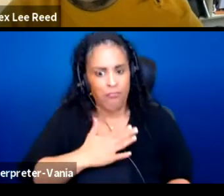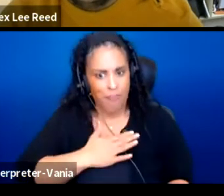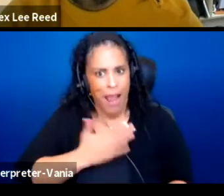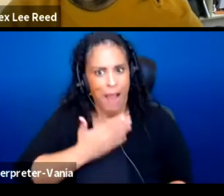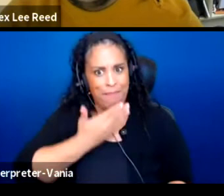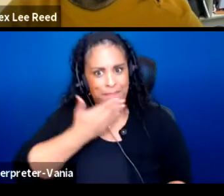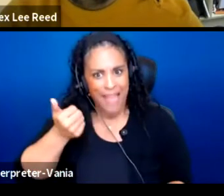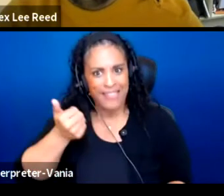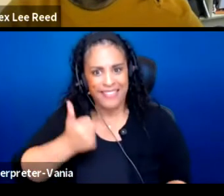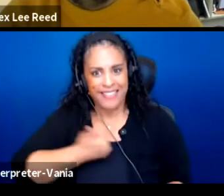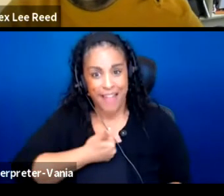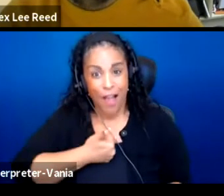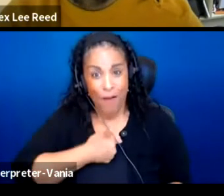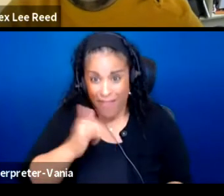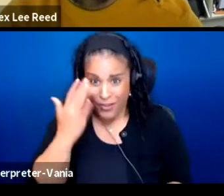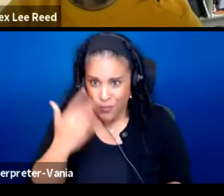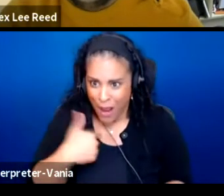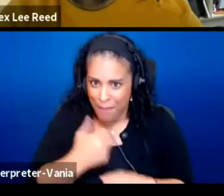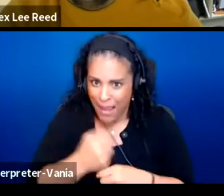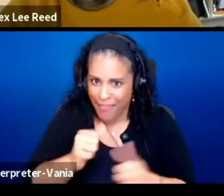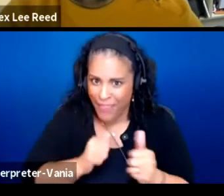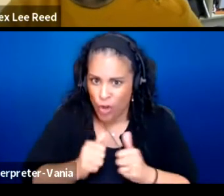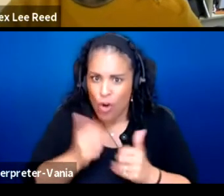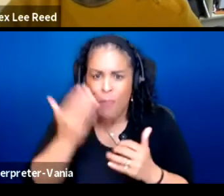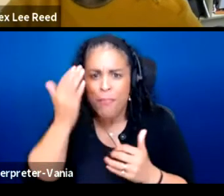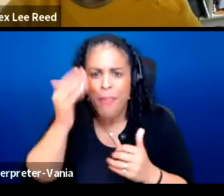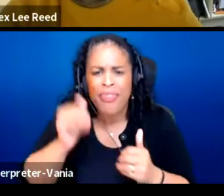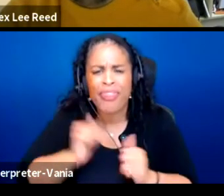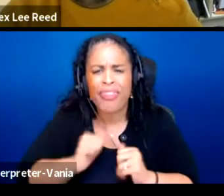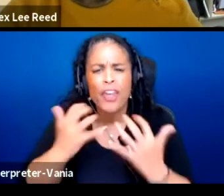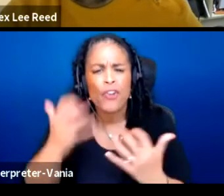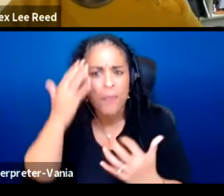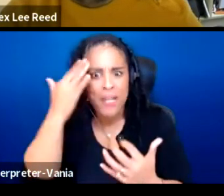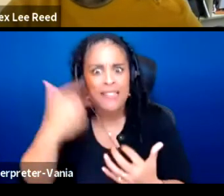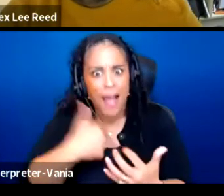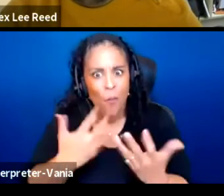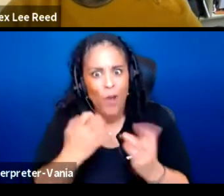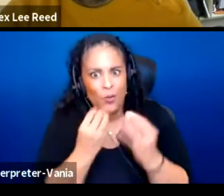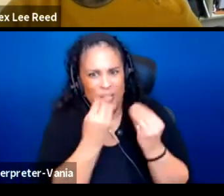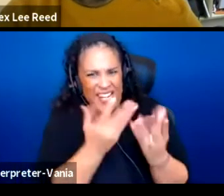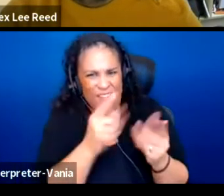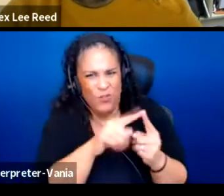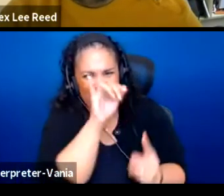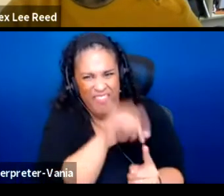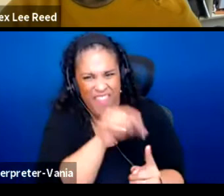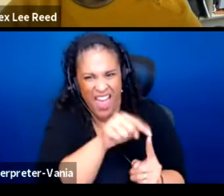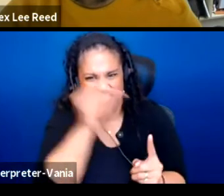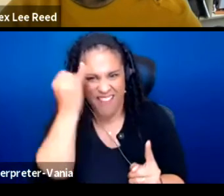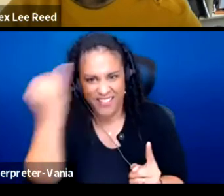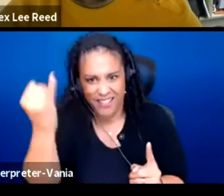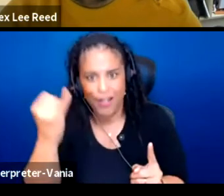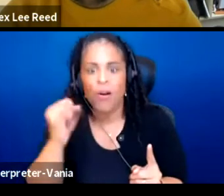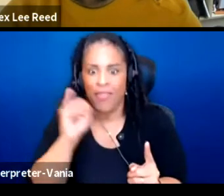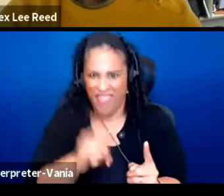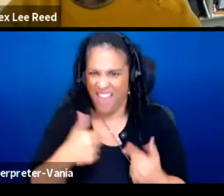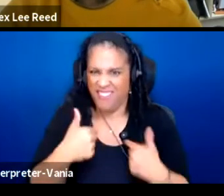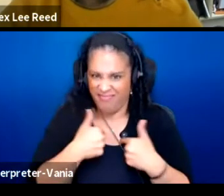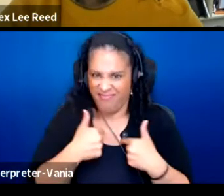make theater, because I want to do that. I want to contribute to that. Wow. So that's for me would be in service of that